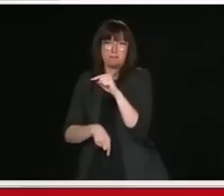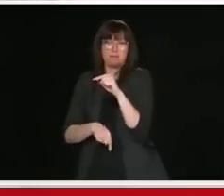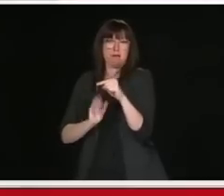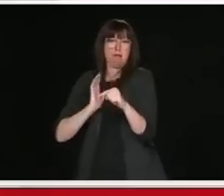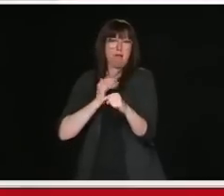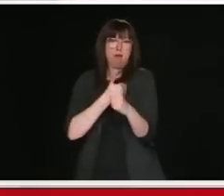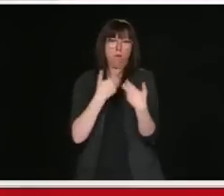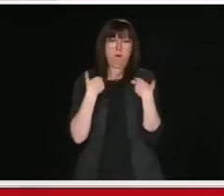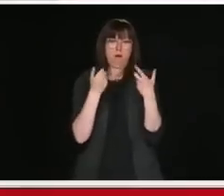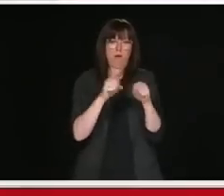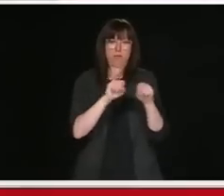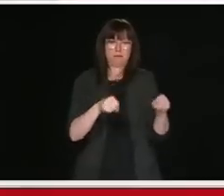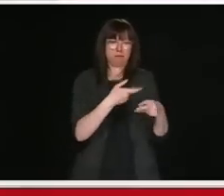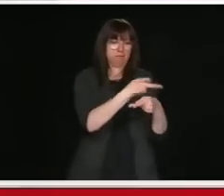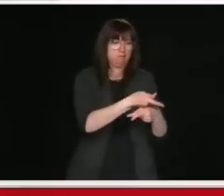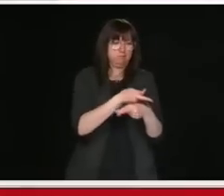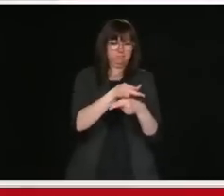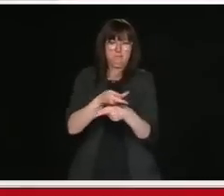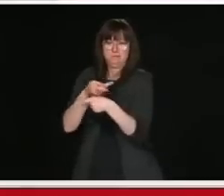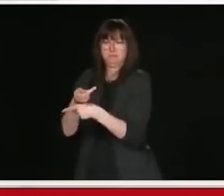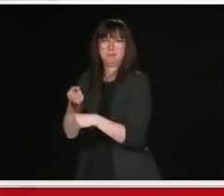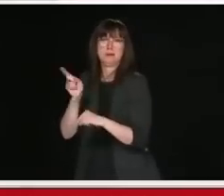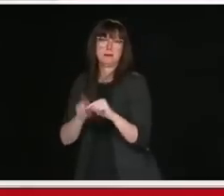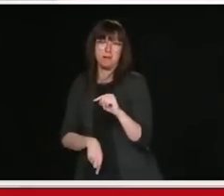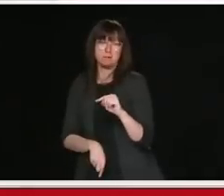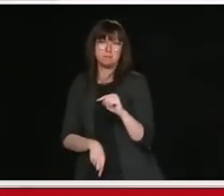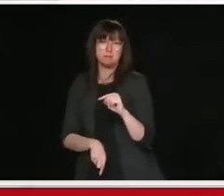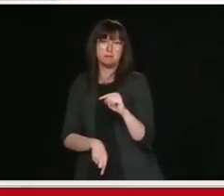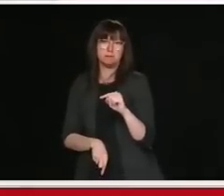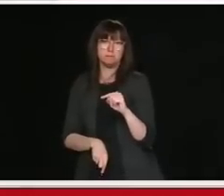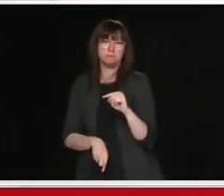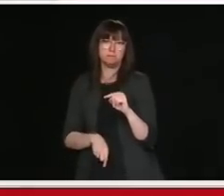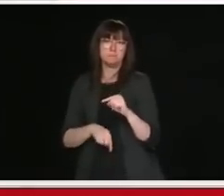affected seriously by COVID-19. And that's why